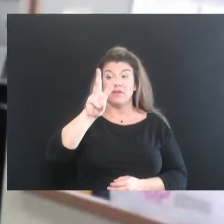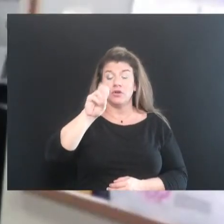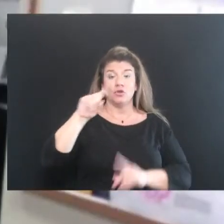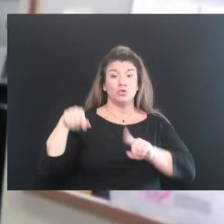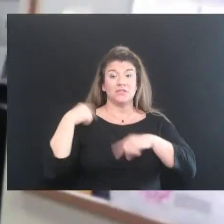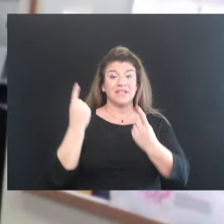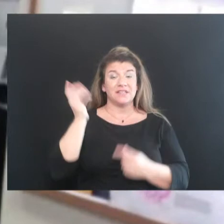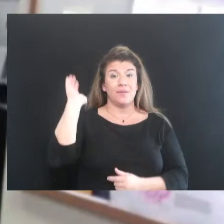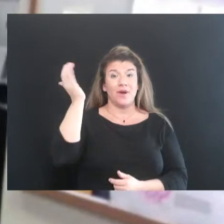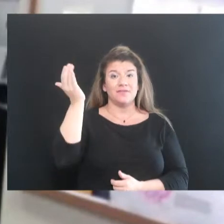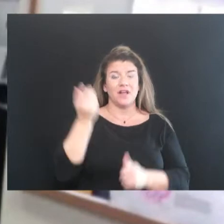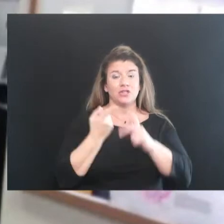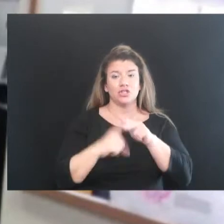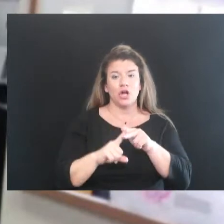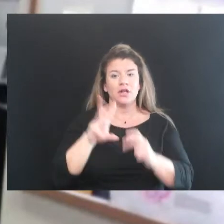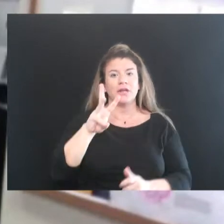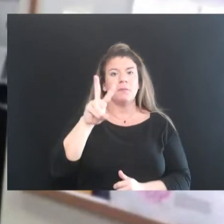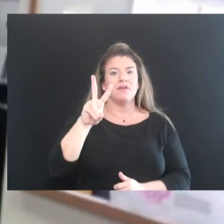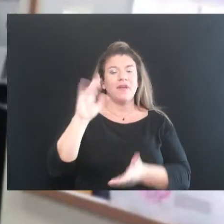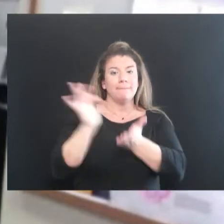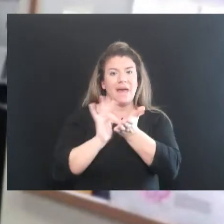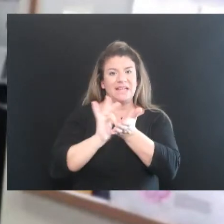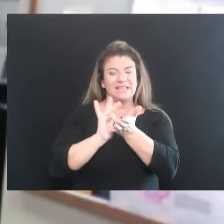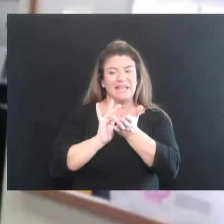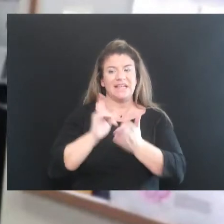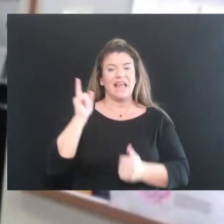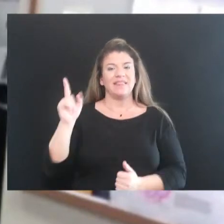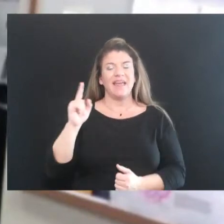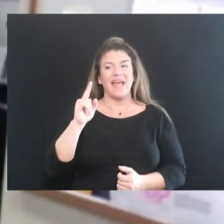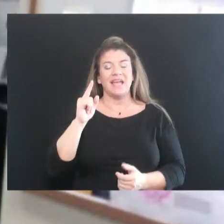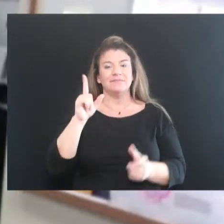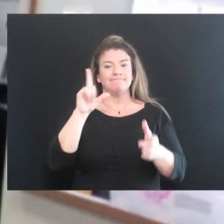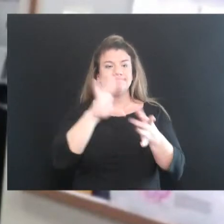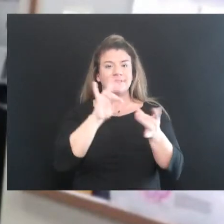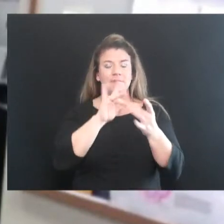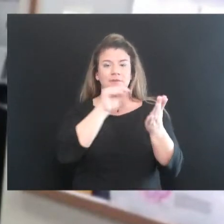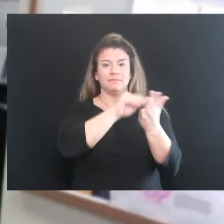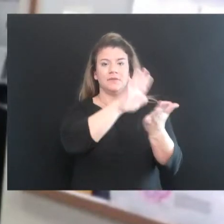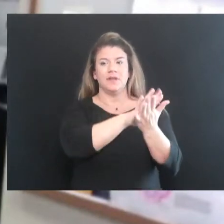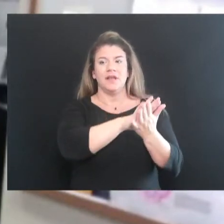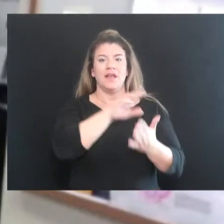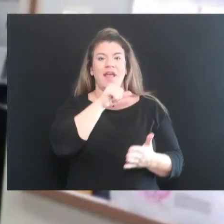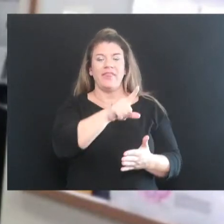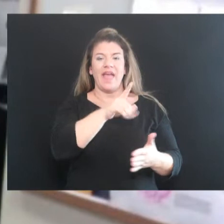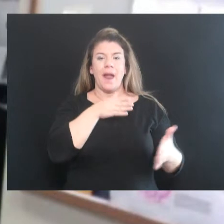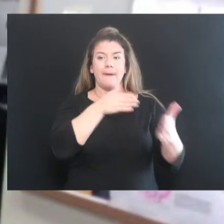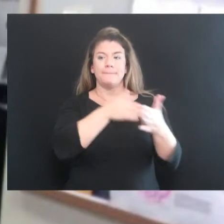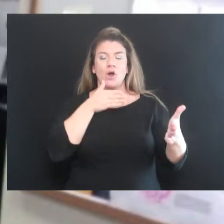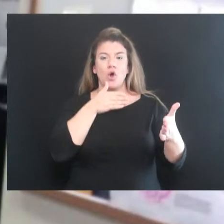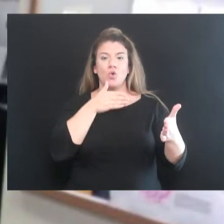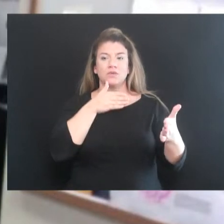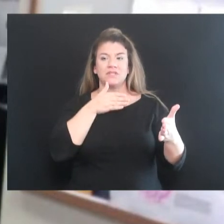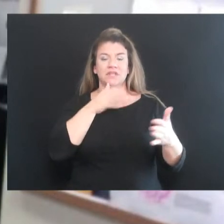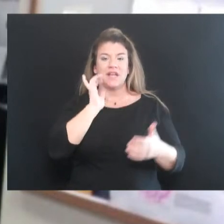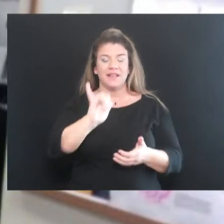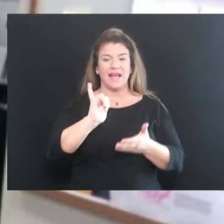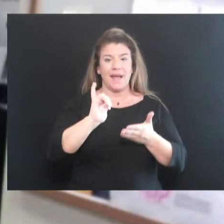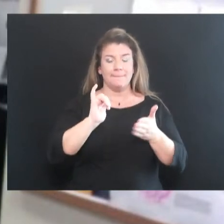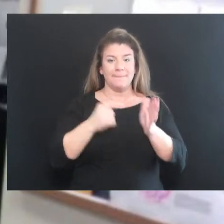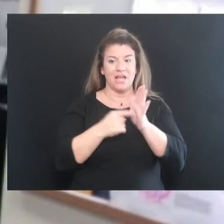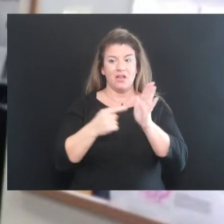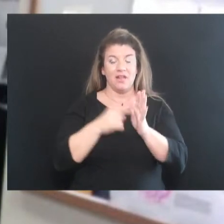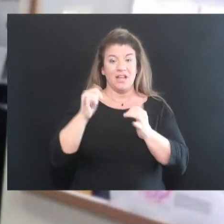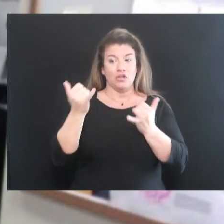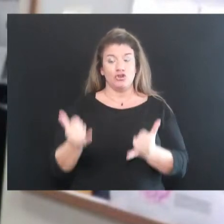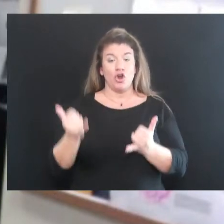conference started, WV Medicine has put out a statement saying that they oppose this exemption bill in its current form. Their statement